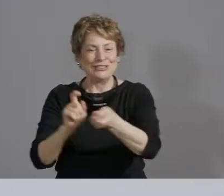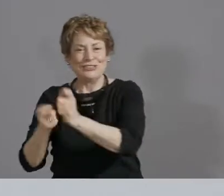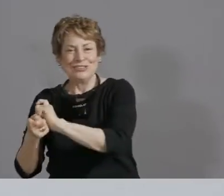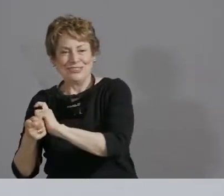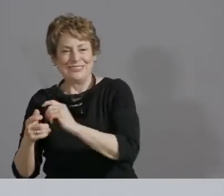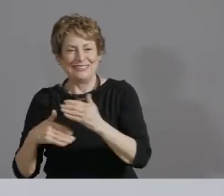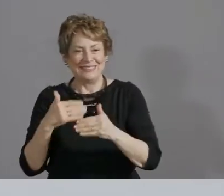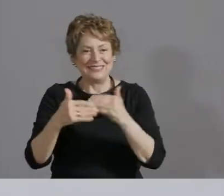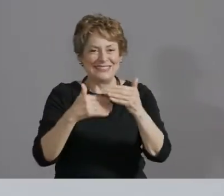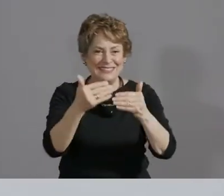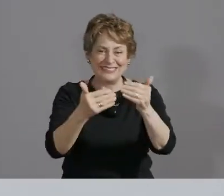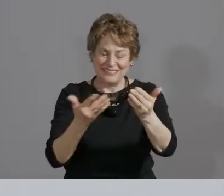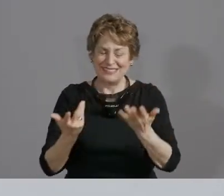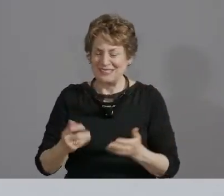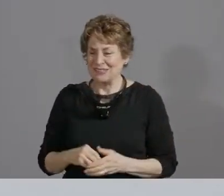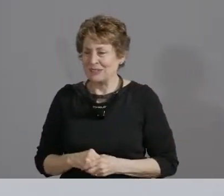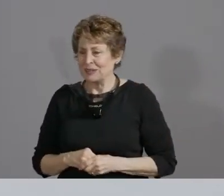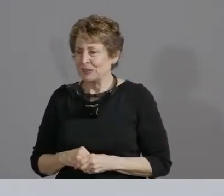jurisdiction.